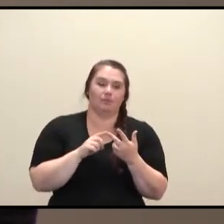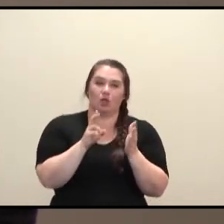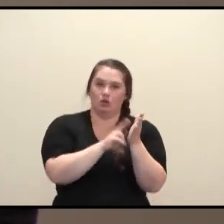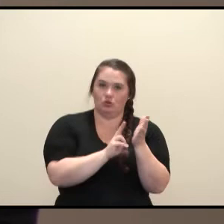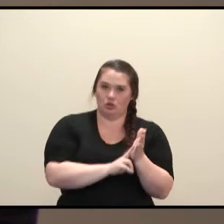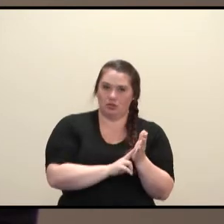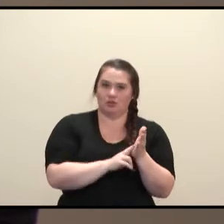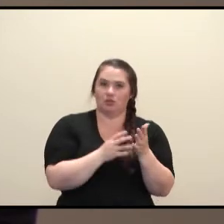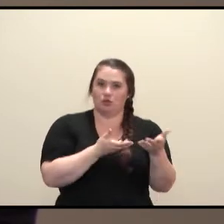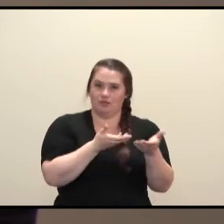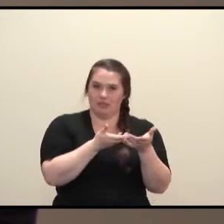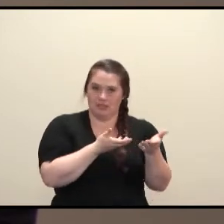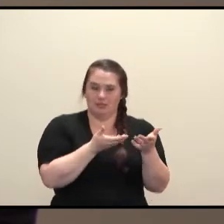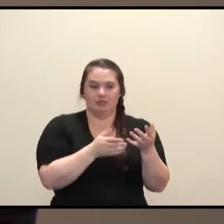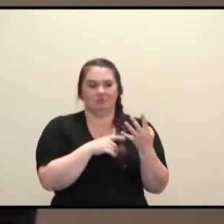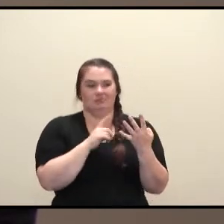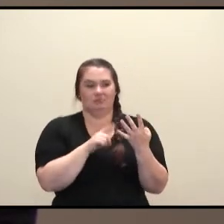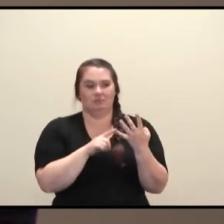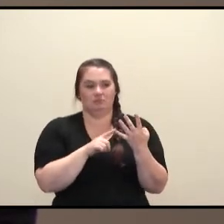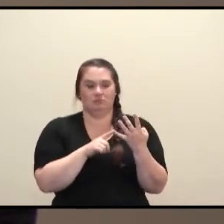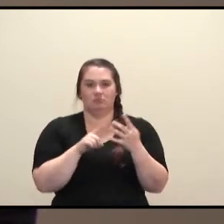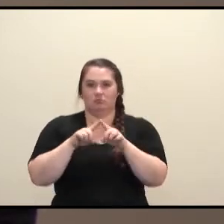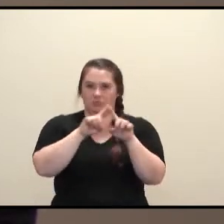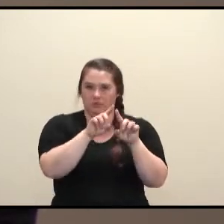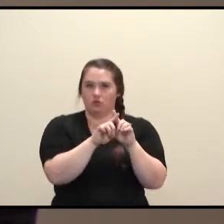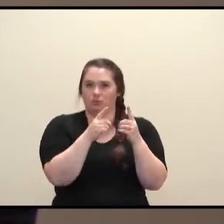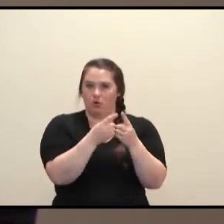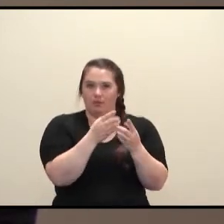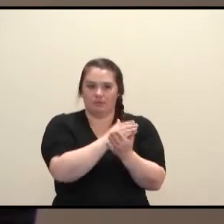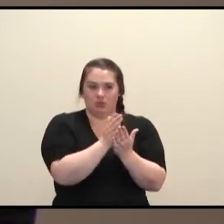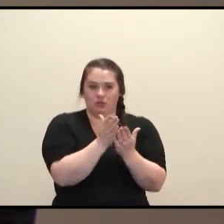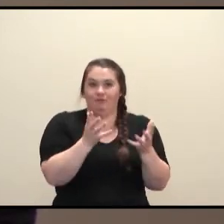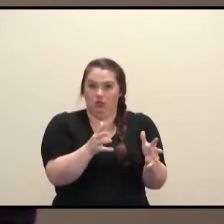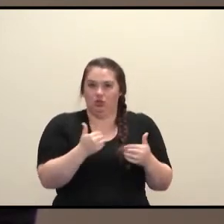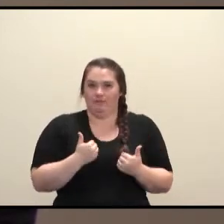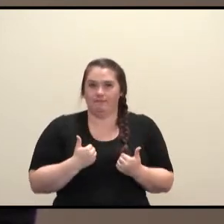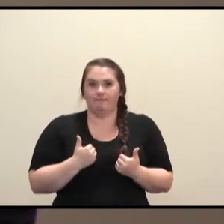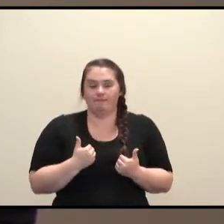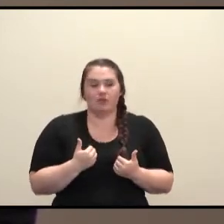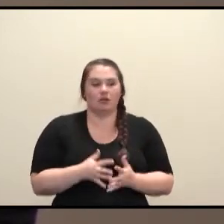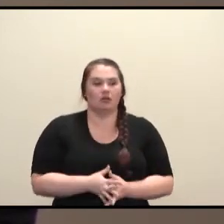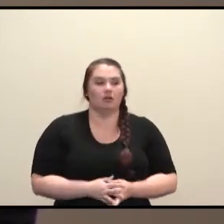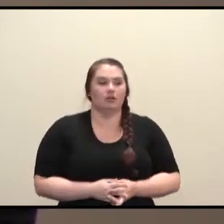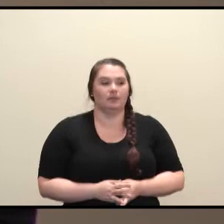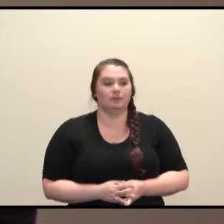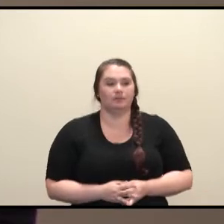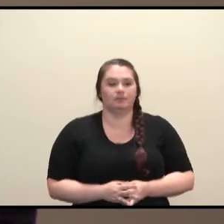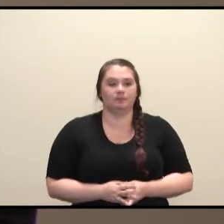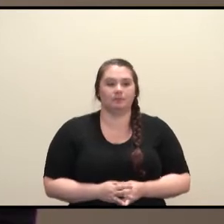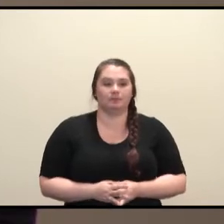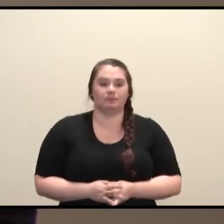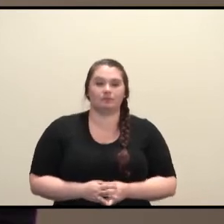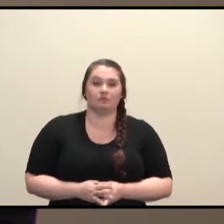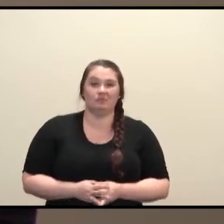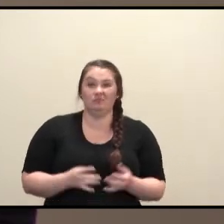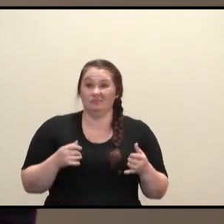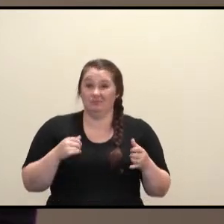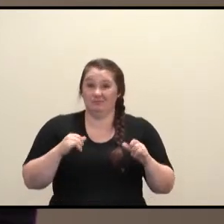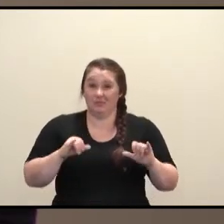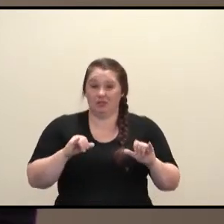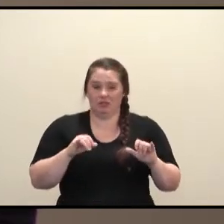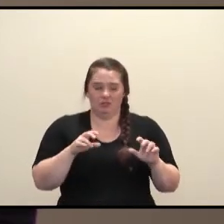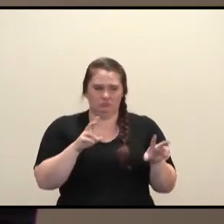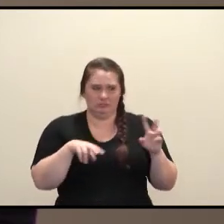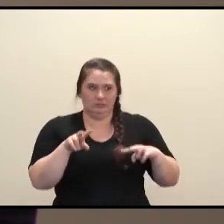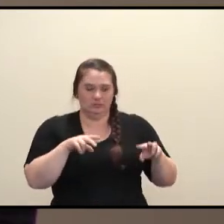contracted services, things that are in each department's budget. And we're still scrubbing